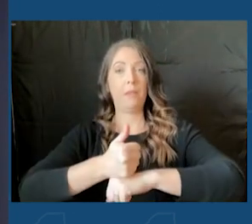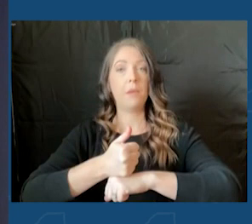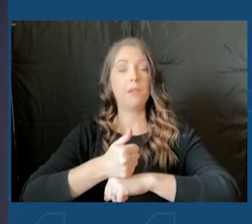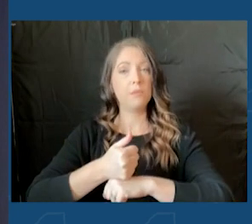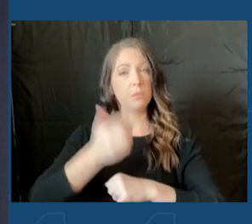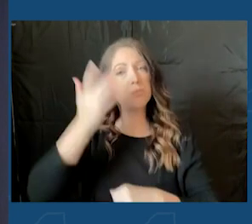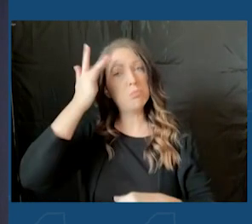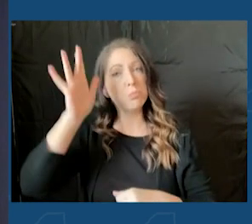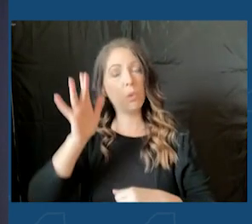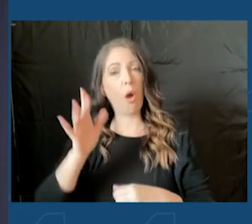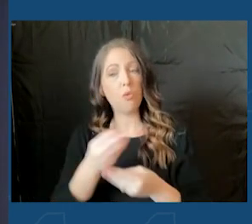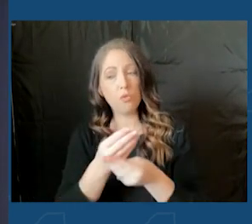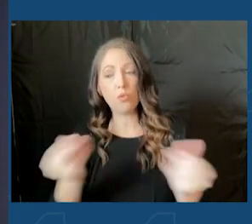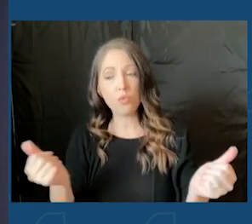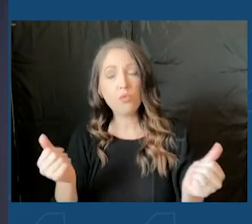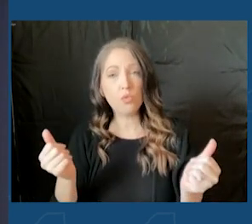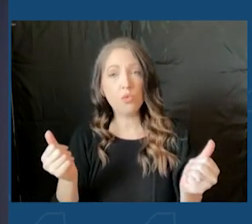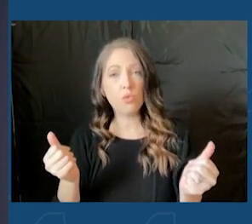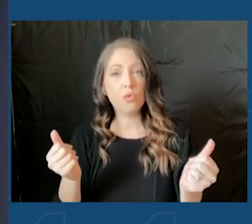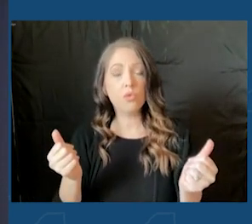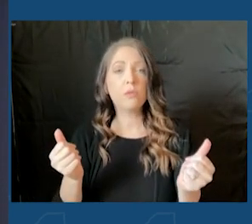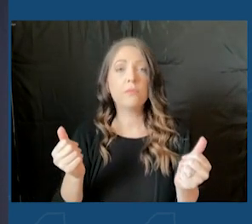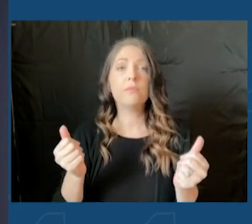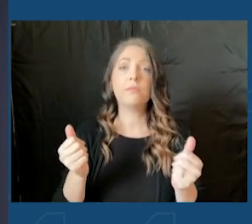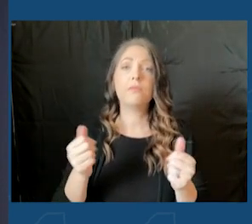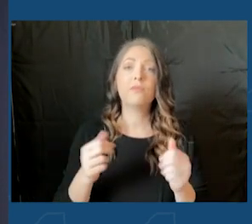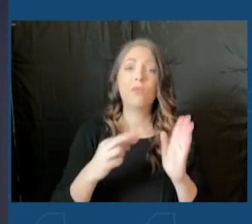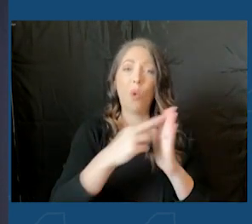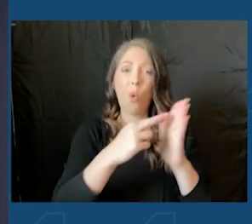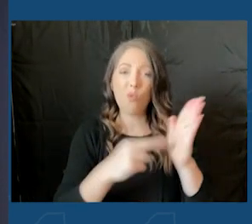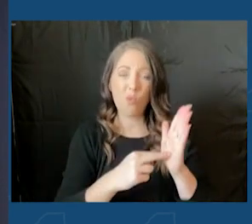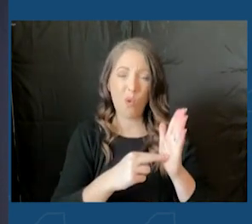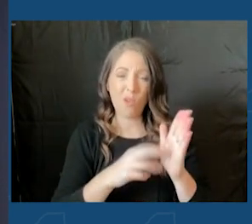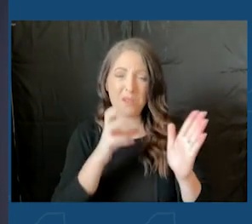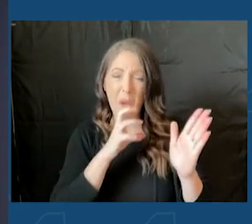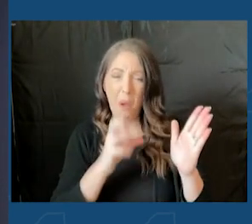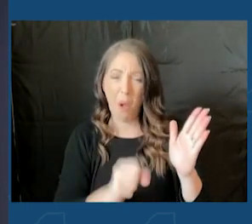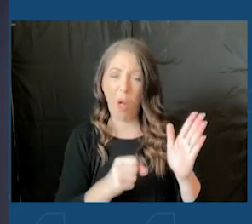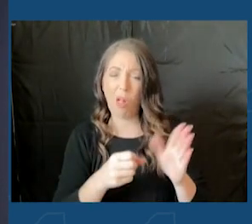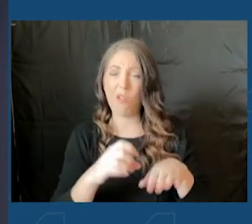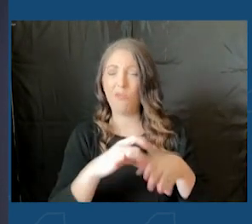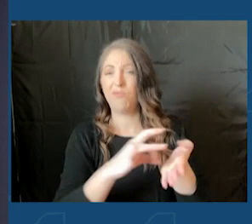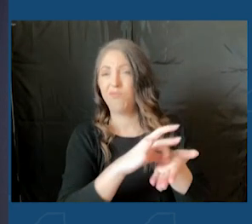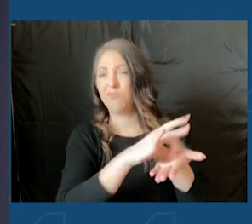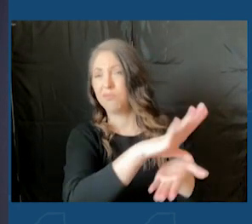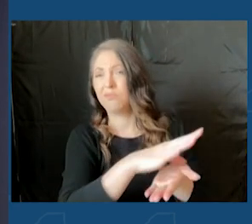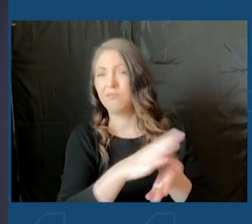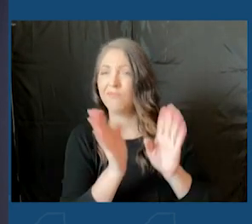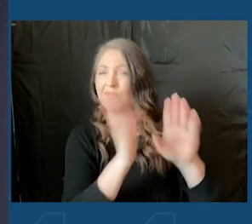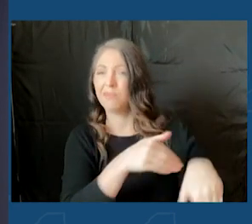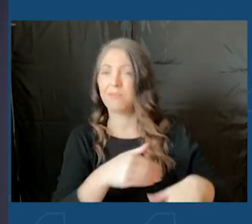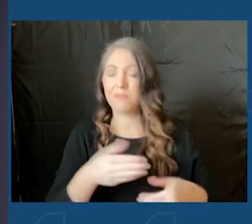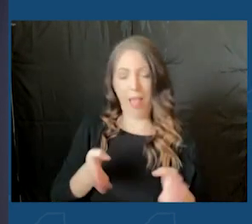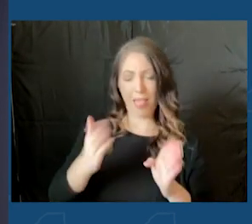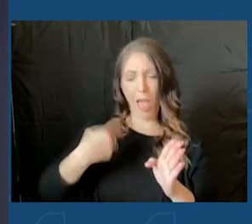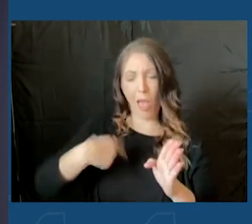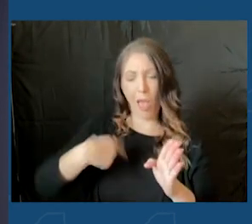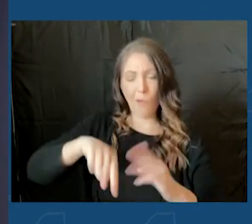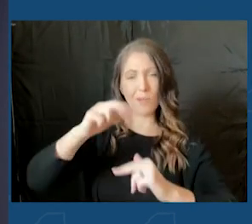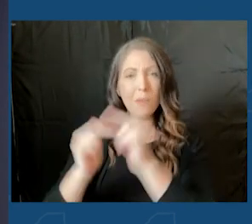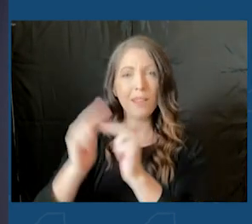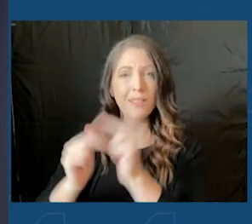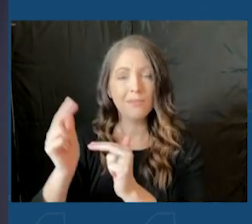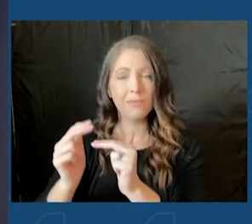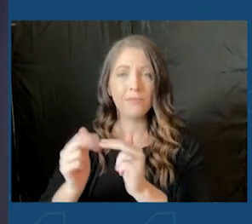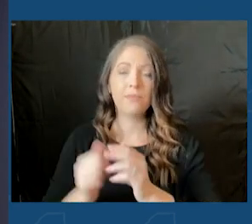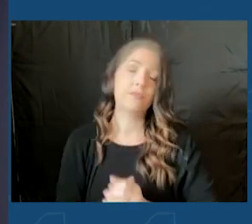to get rid of outmoded regulations and let us build. We investments are